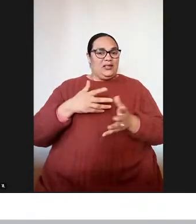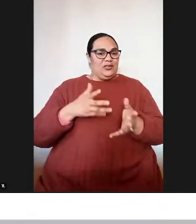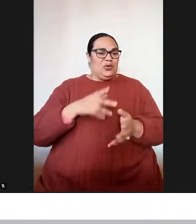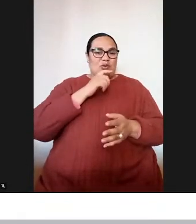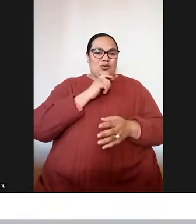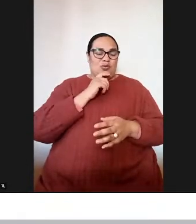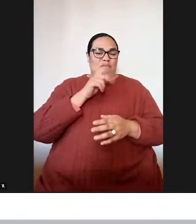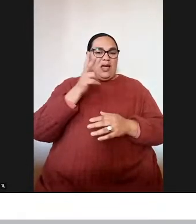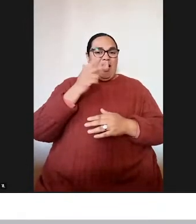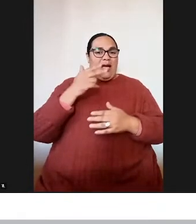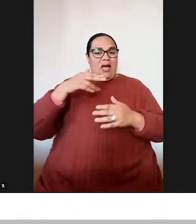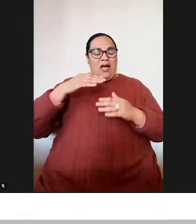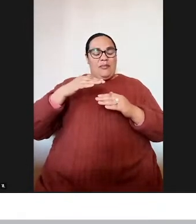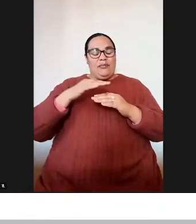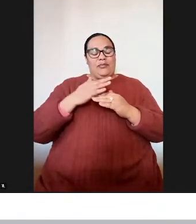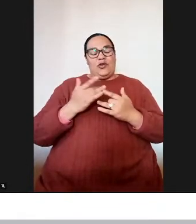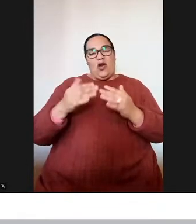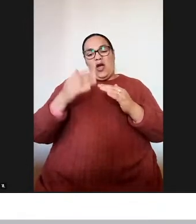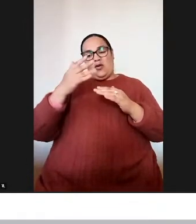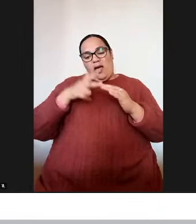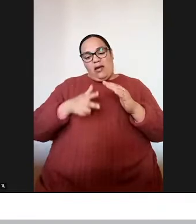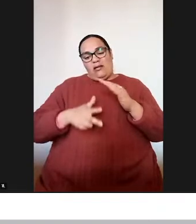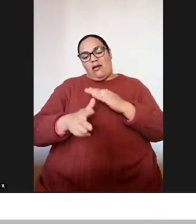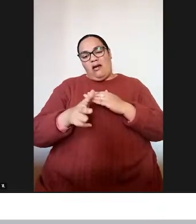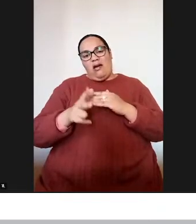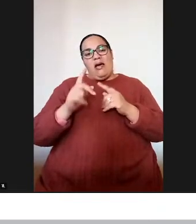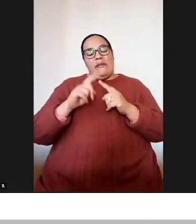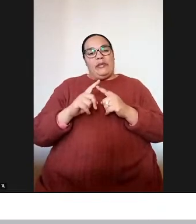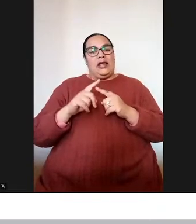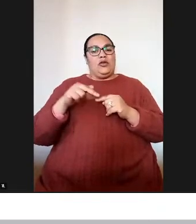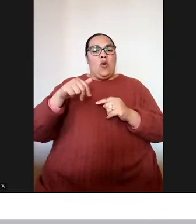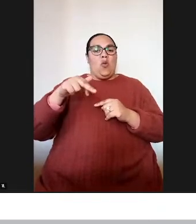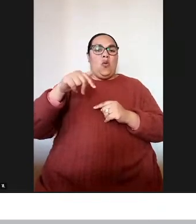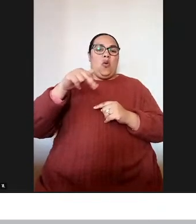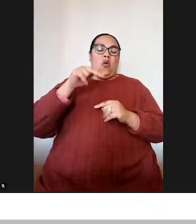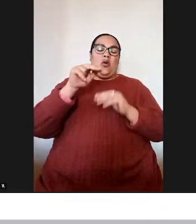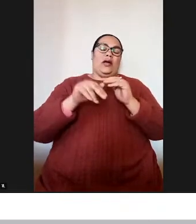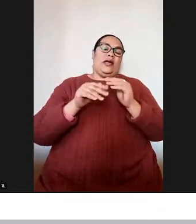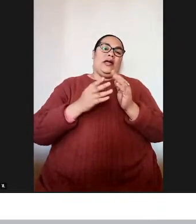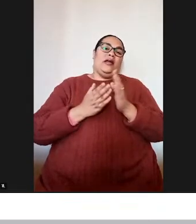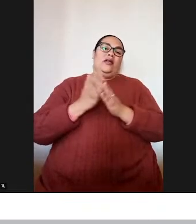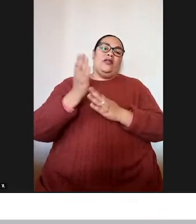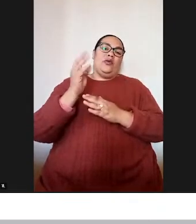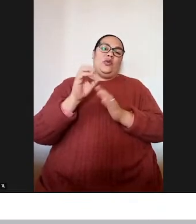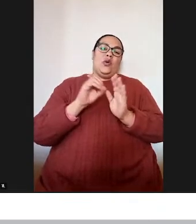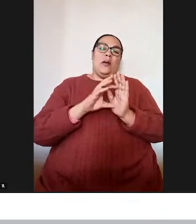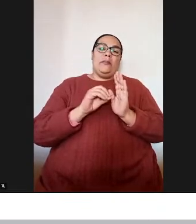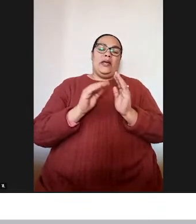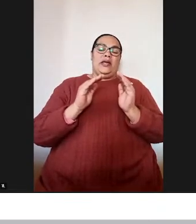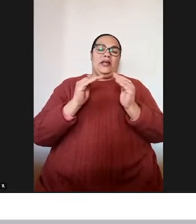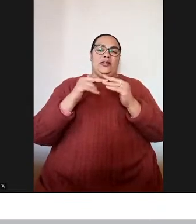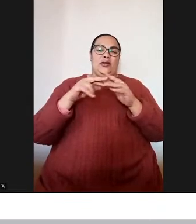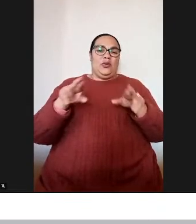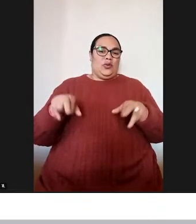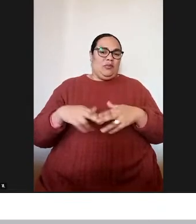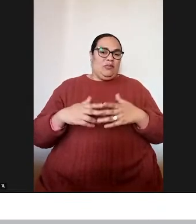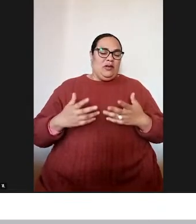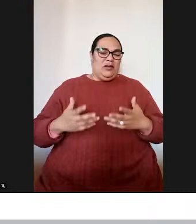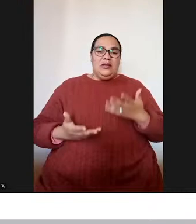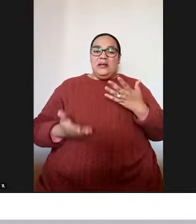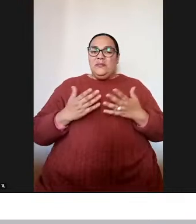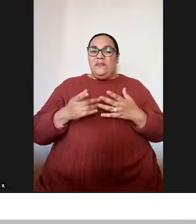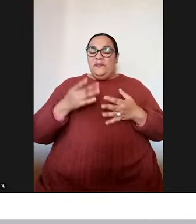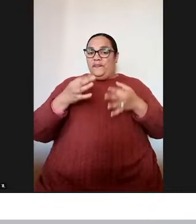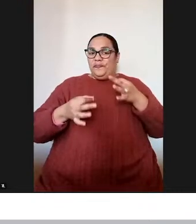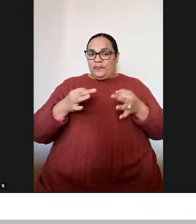underground parking, including walking up through the media room. Maybe it's politics